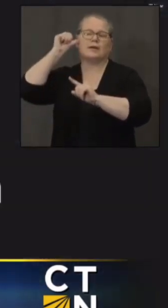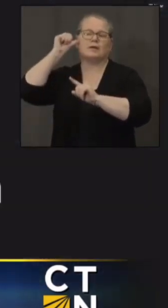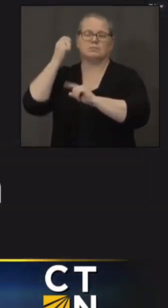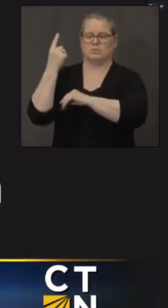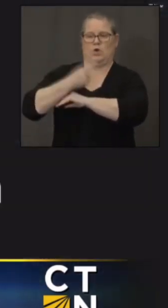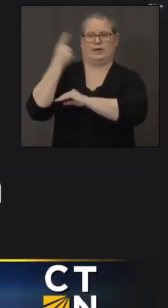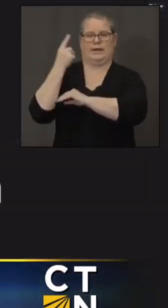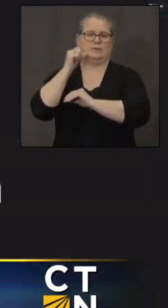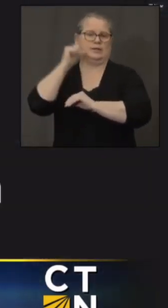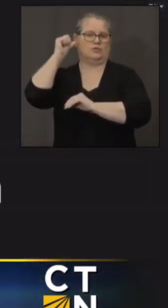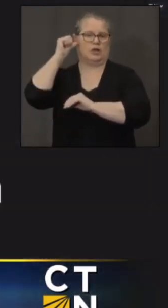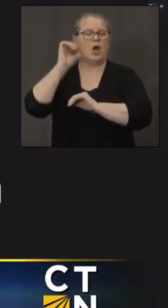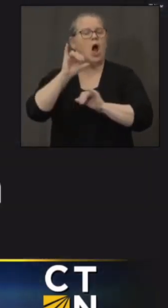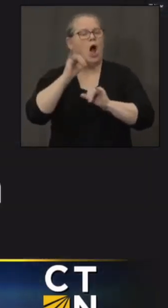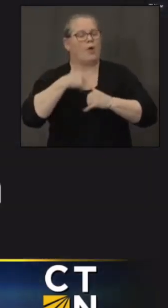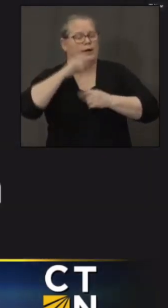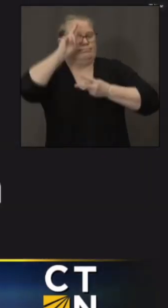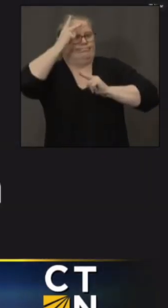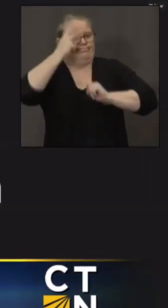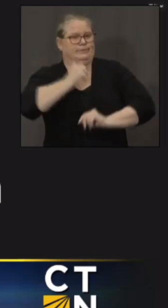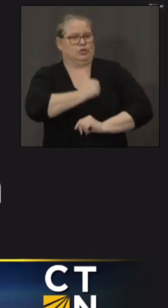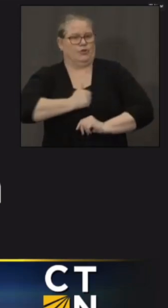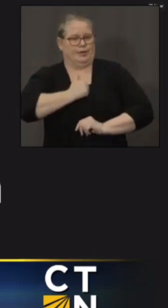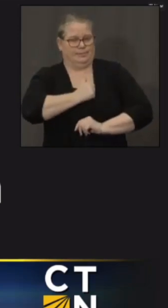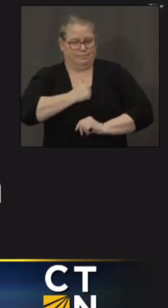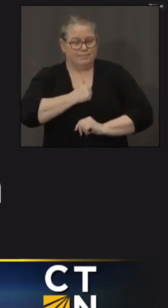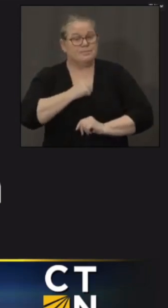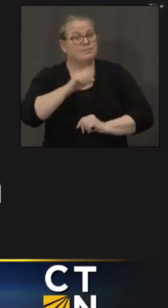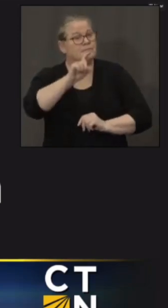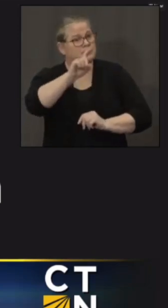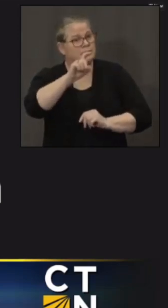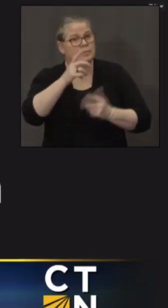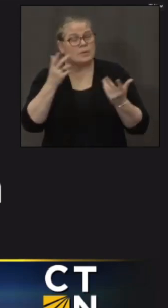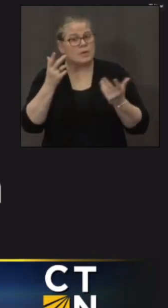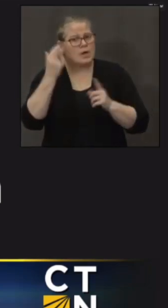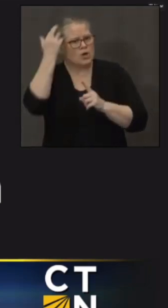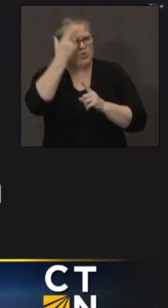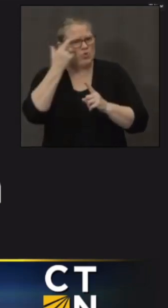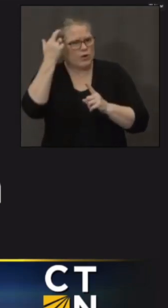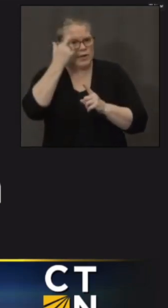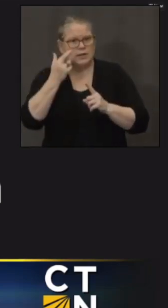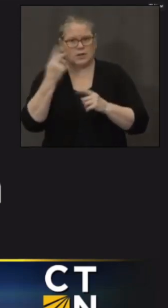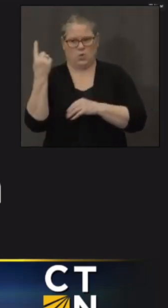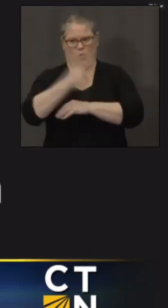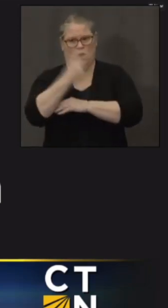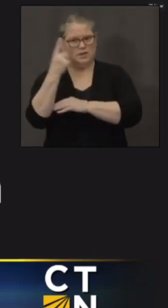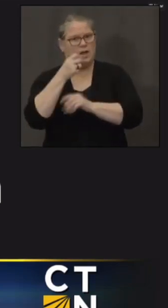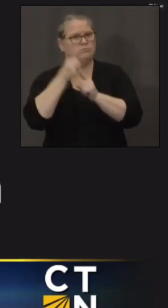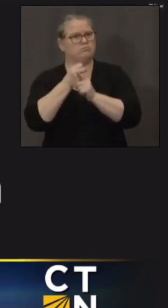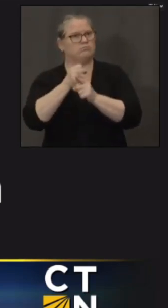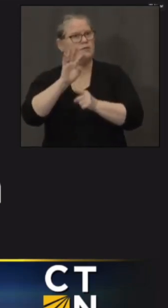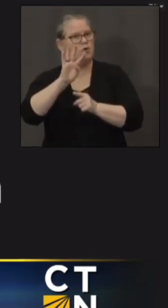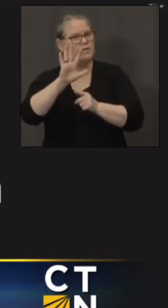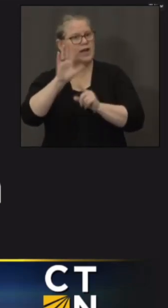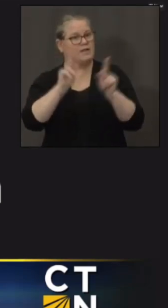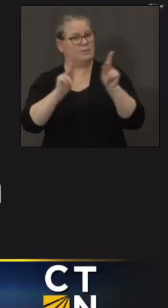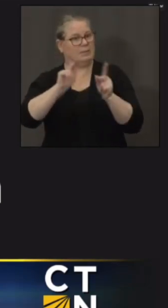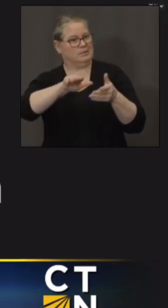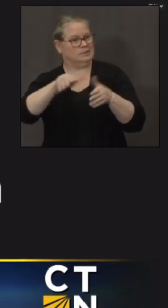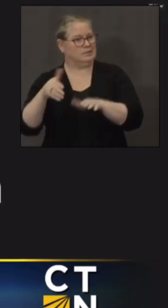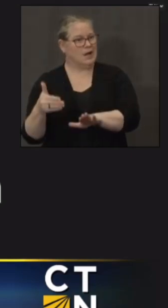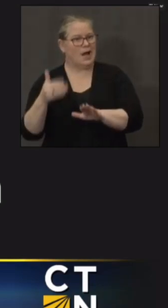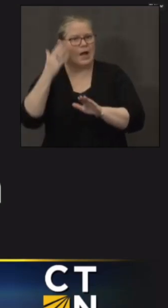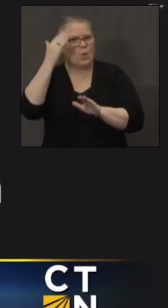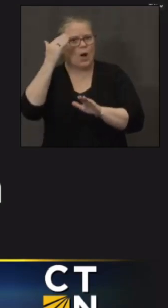okay. I'm sorry. I misunderstood. Well, so do we have any idea why? I mean, 45 deaths in one day, that's quite a